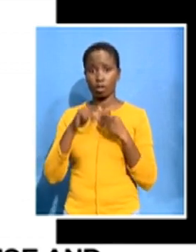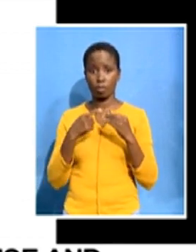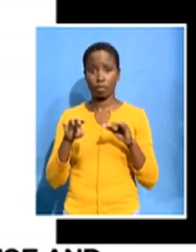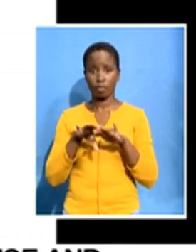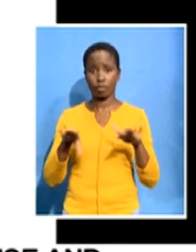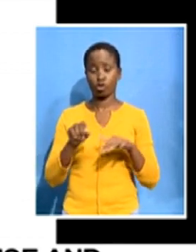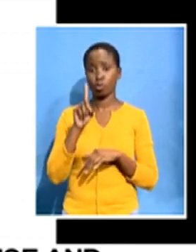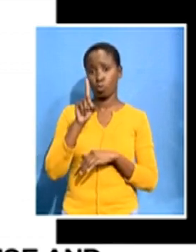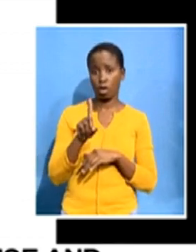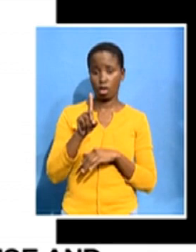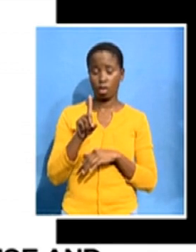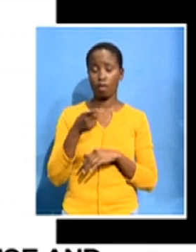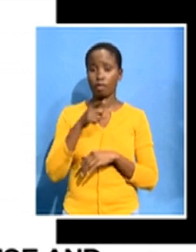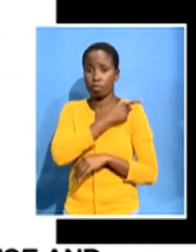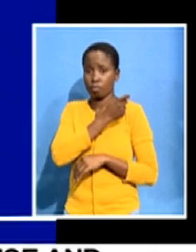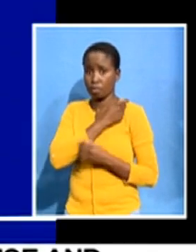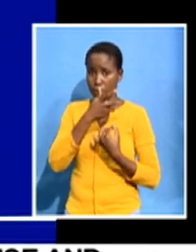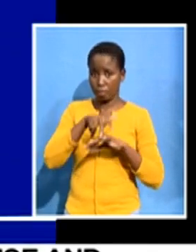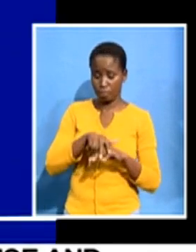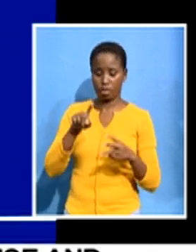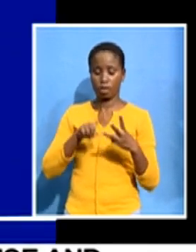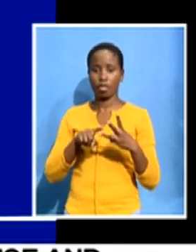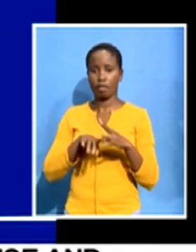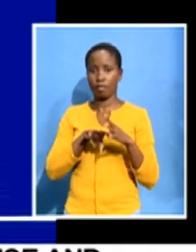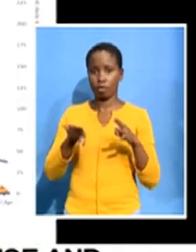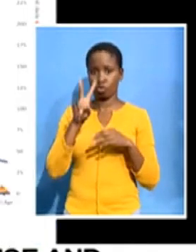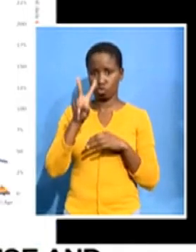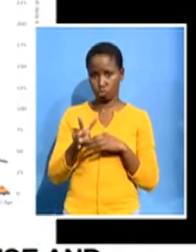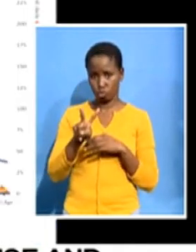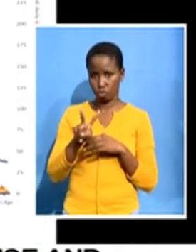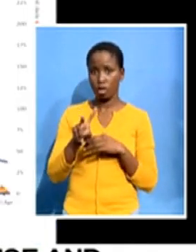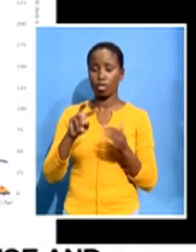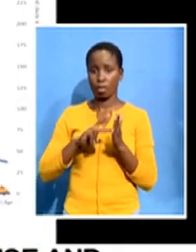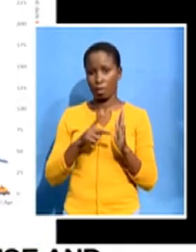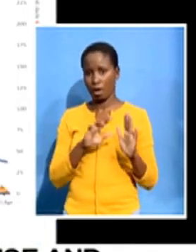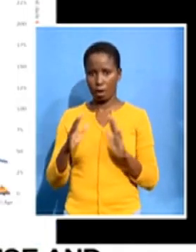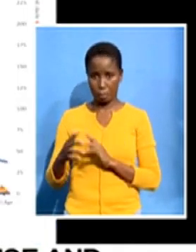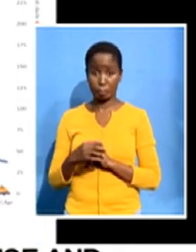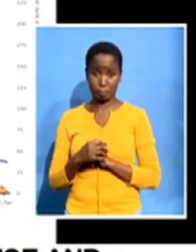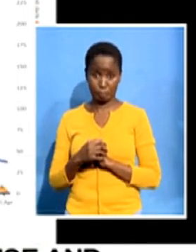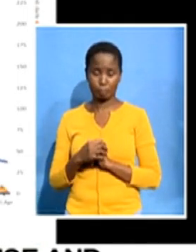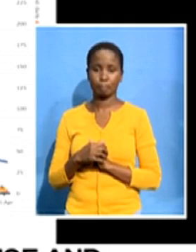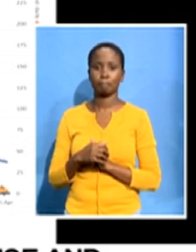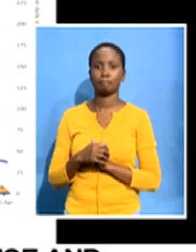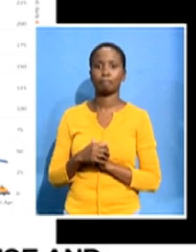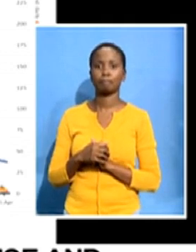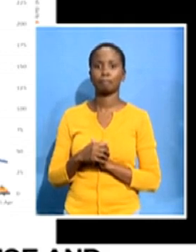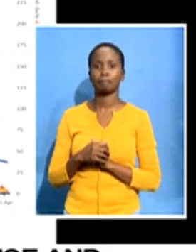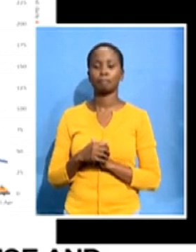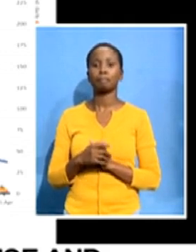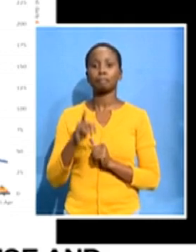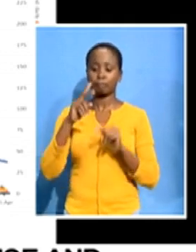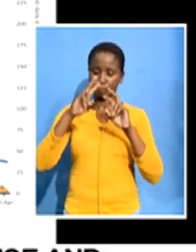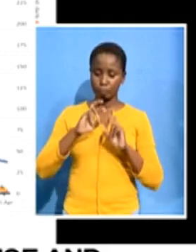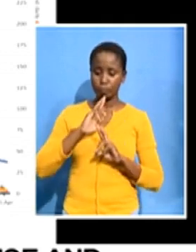the plans that are underway for phase 2. So on the surveillance and the response, the Premier has